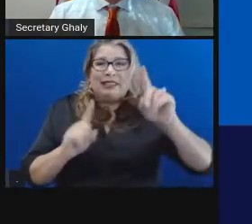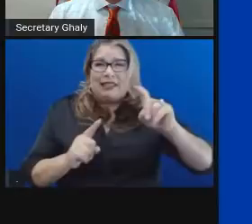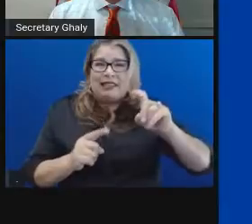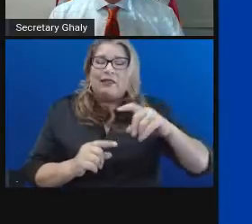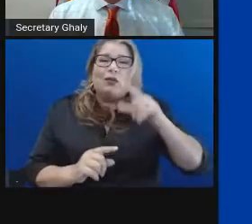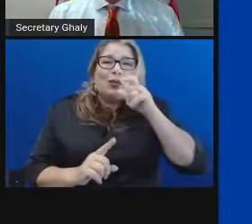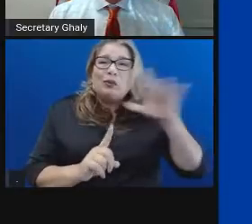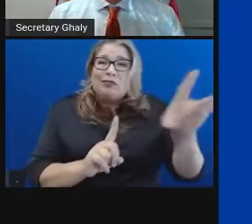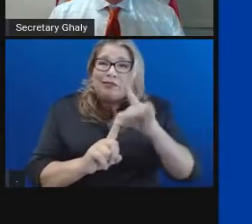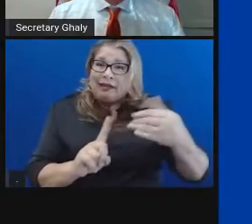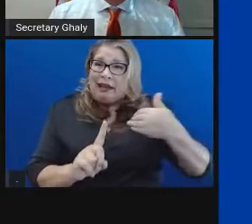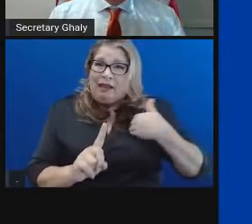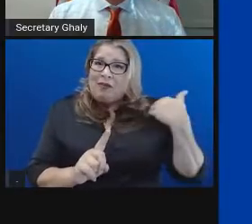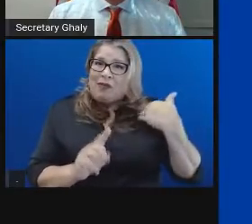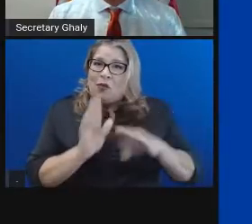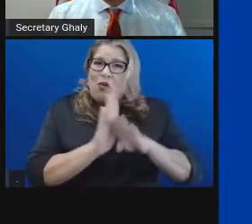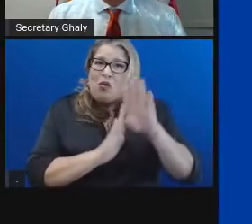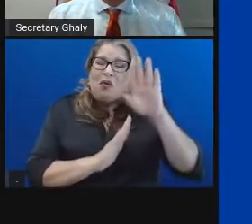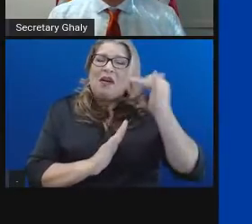slide, please.